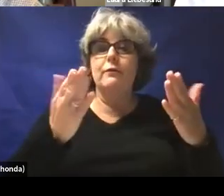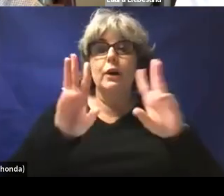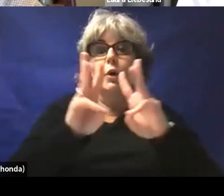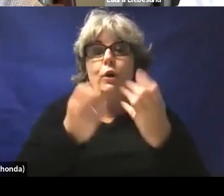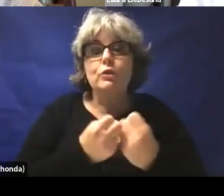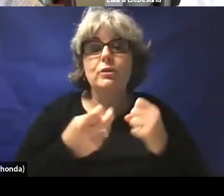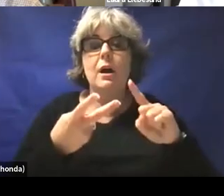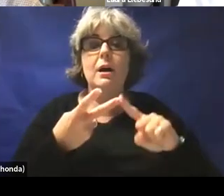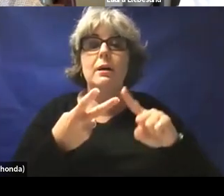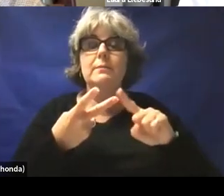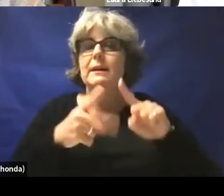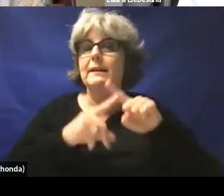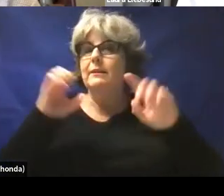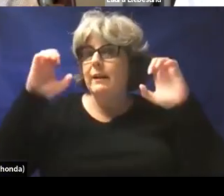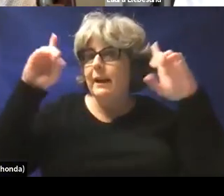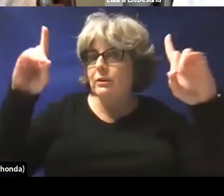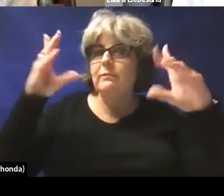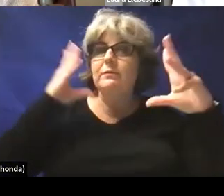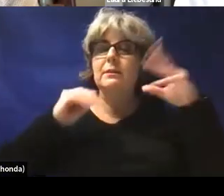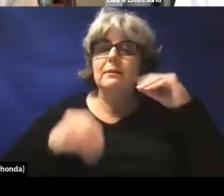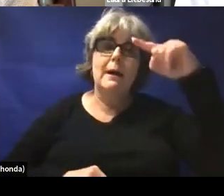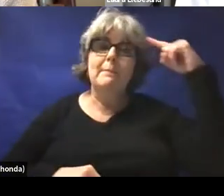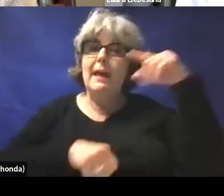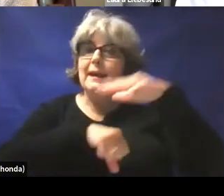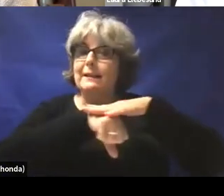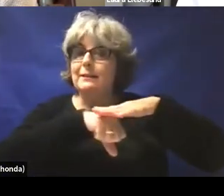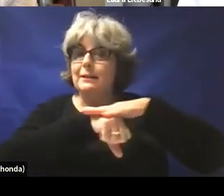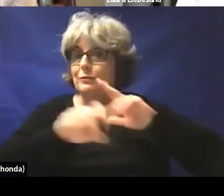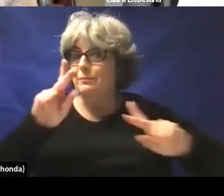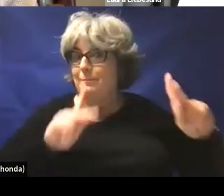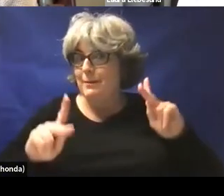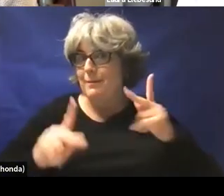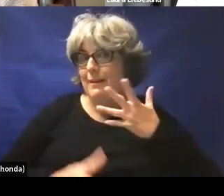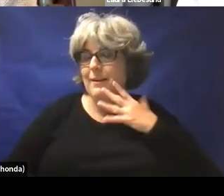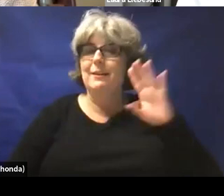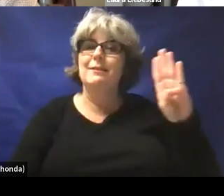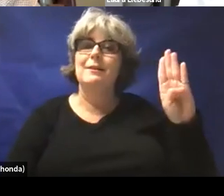workshops and educational experiences led by Black and Indigenous people of color. And those